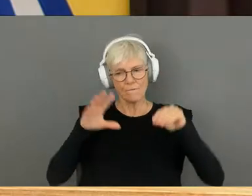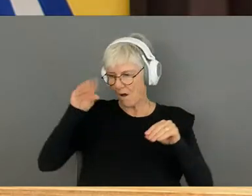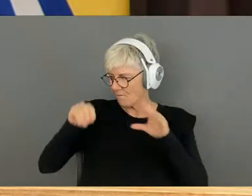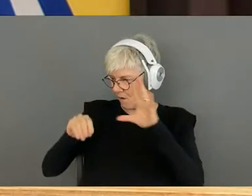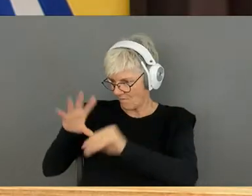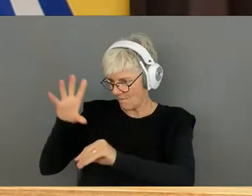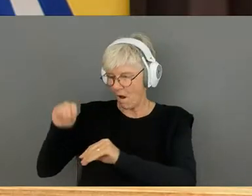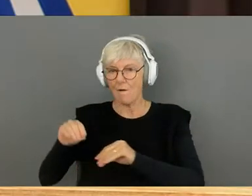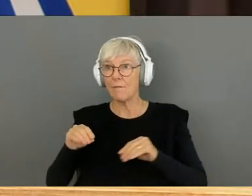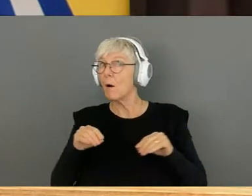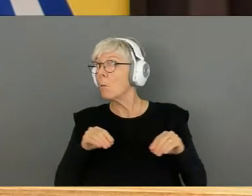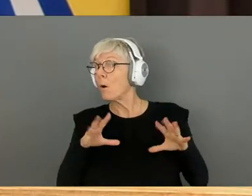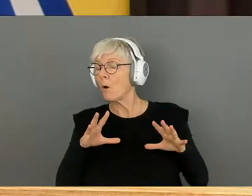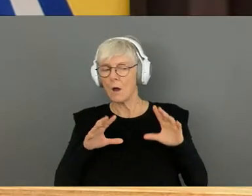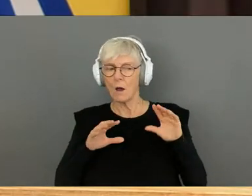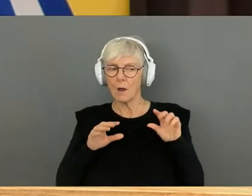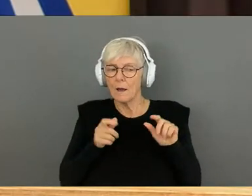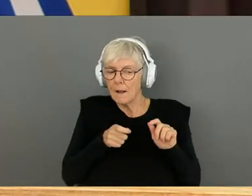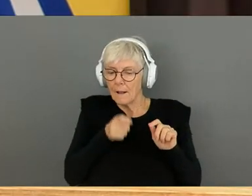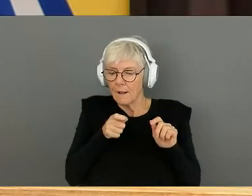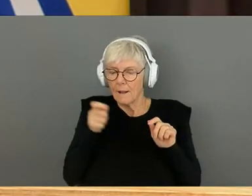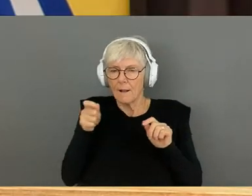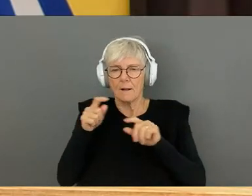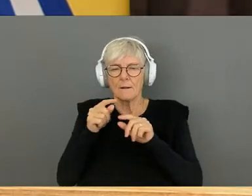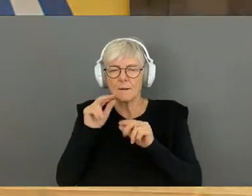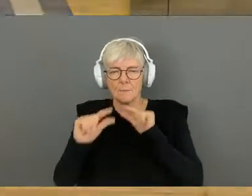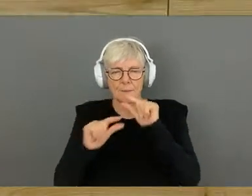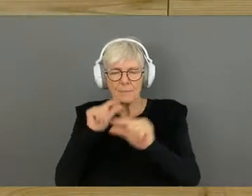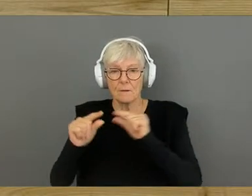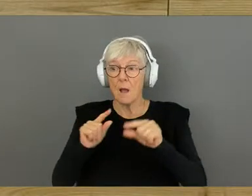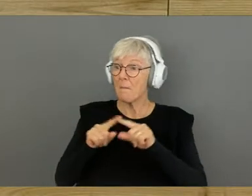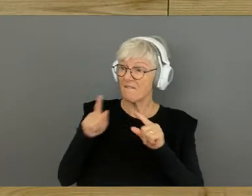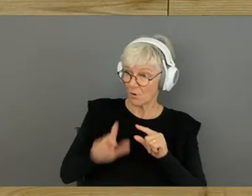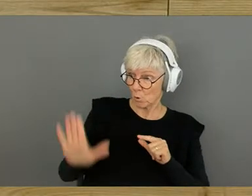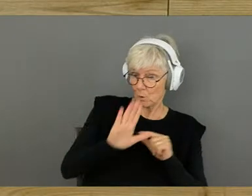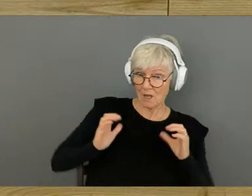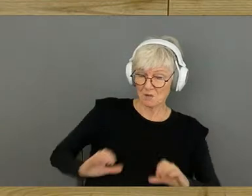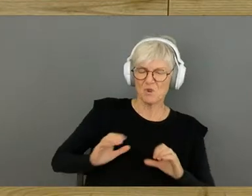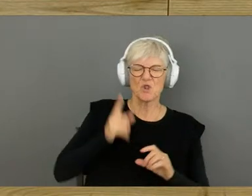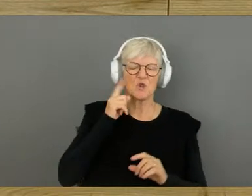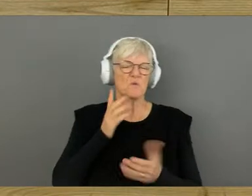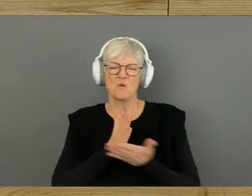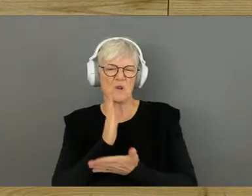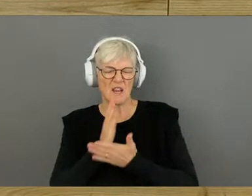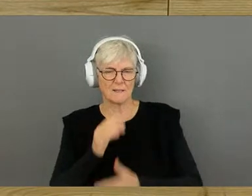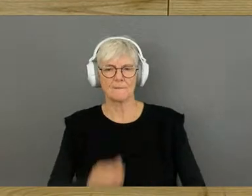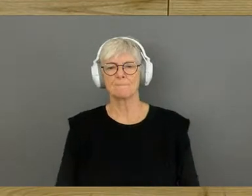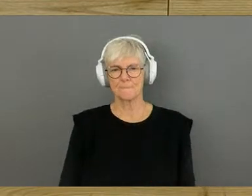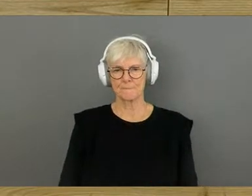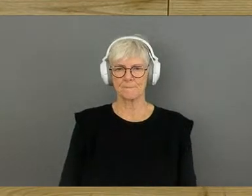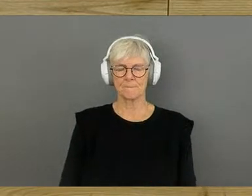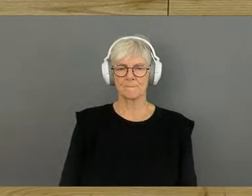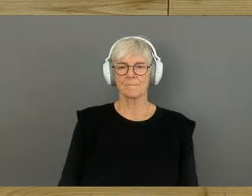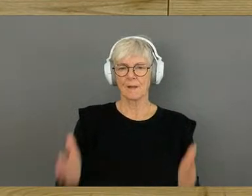power restoration perspective, customers should be okay. Nippon with CBC.